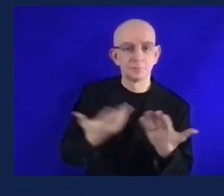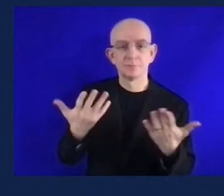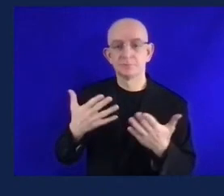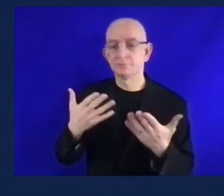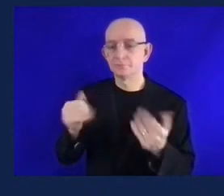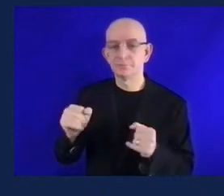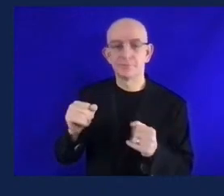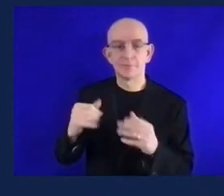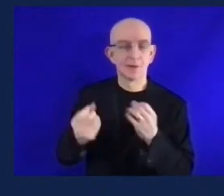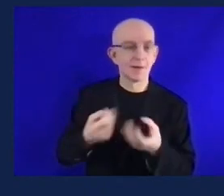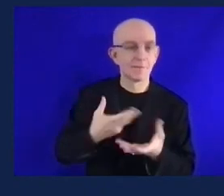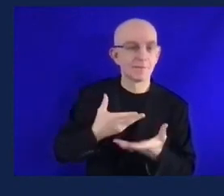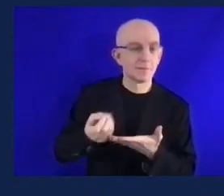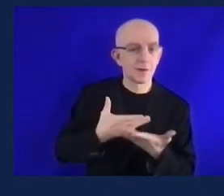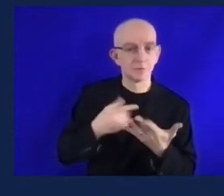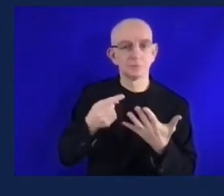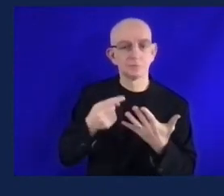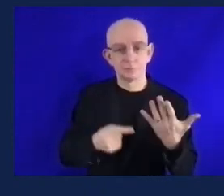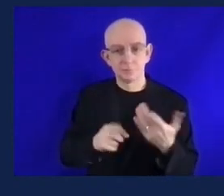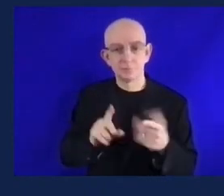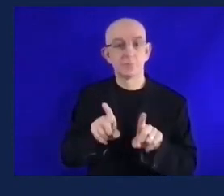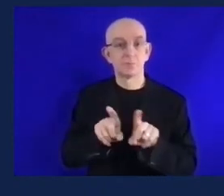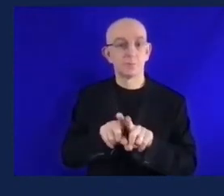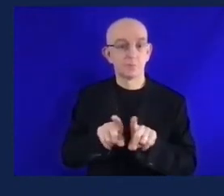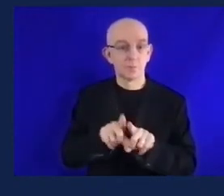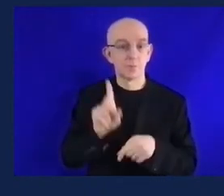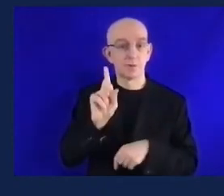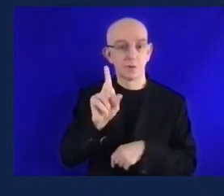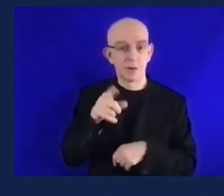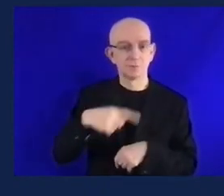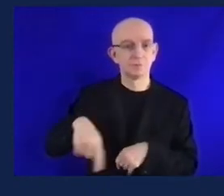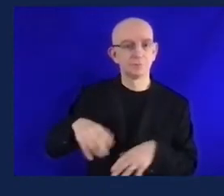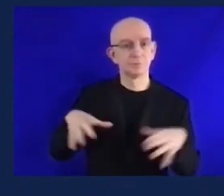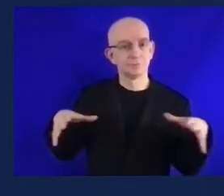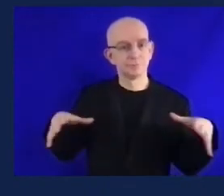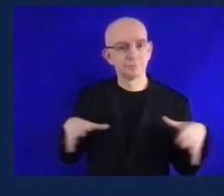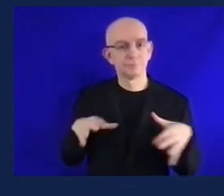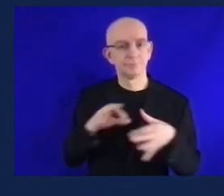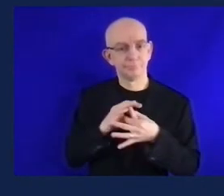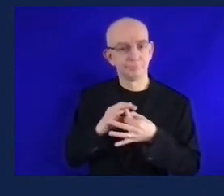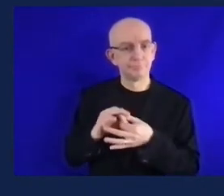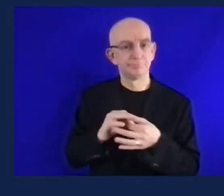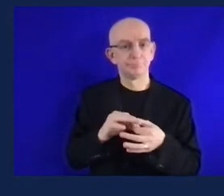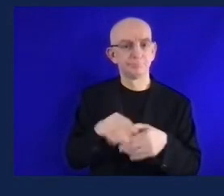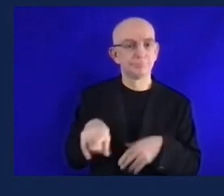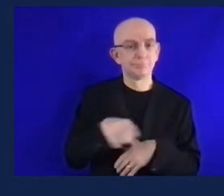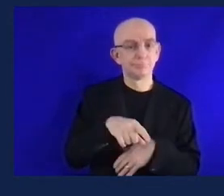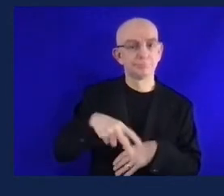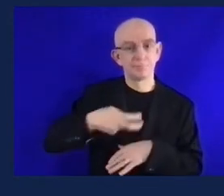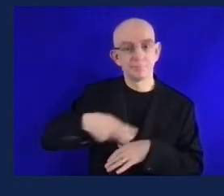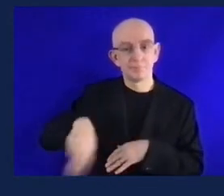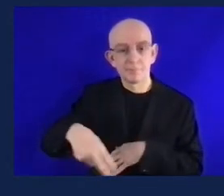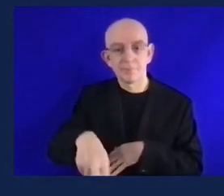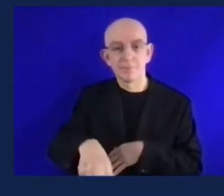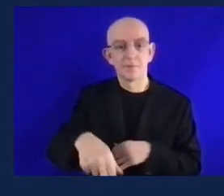channels between disabled fans and clubs in the women's game compared to the men's game.